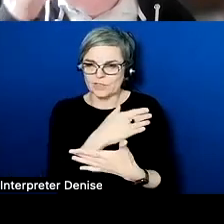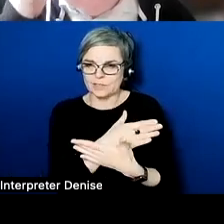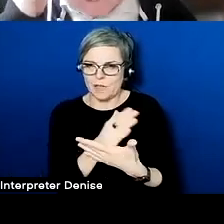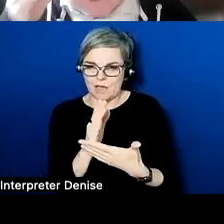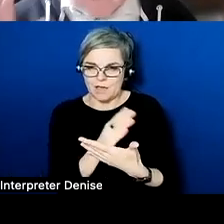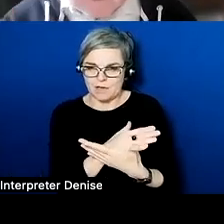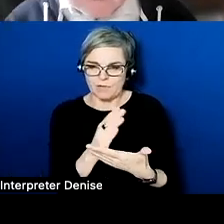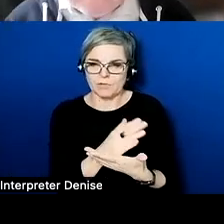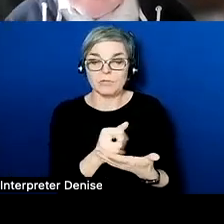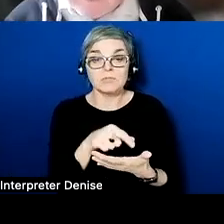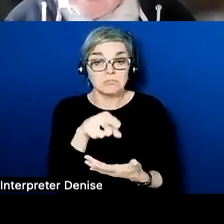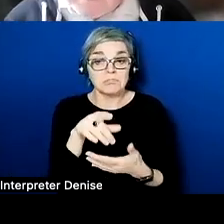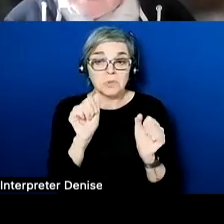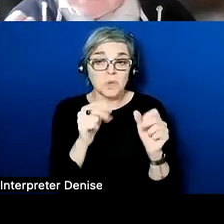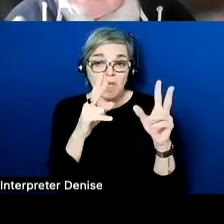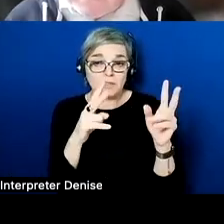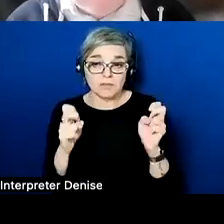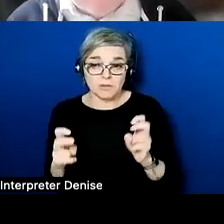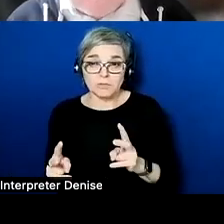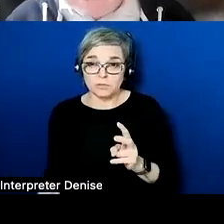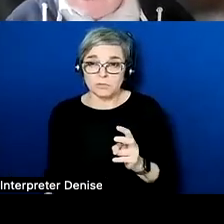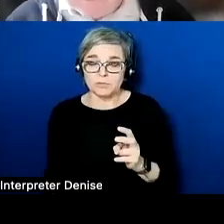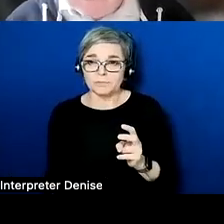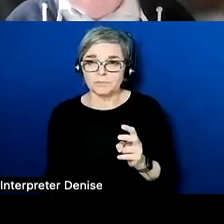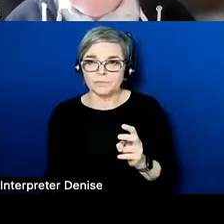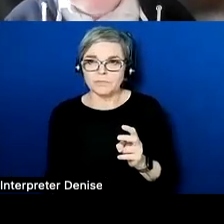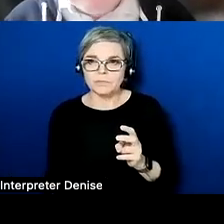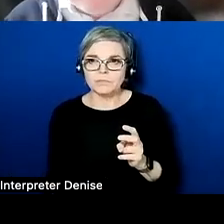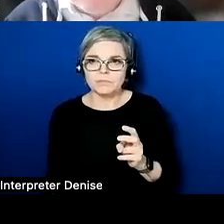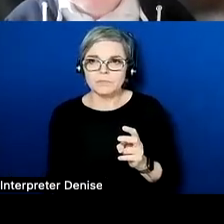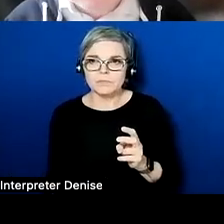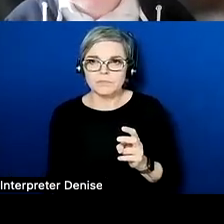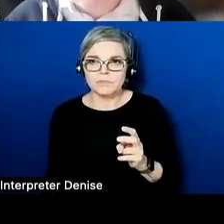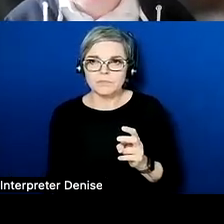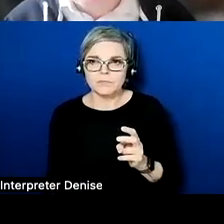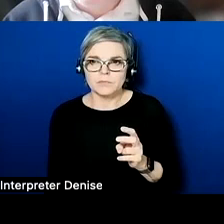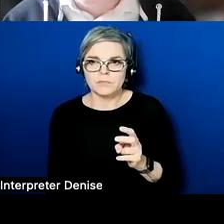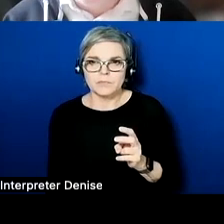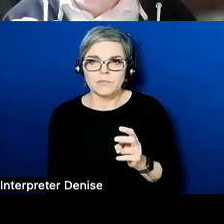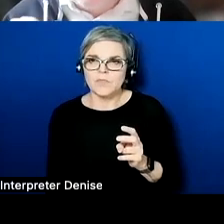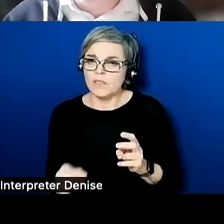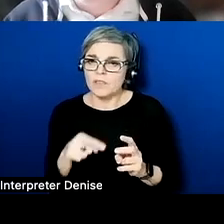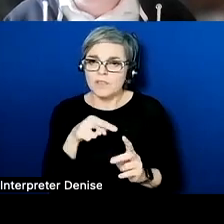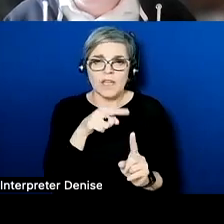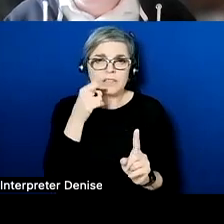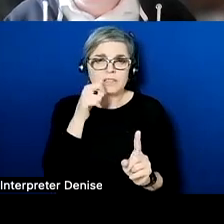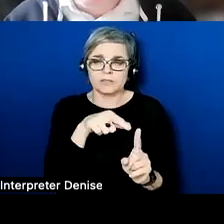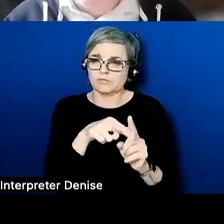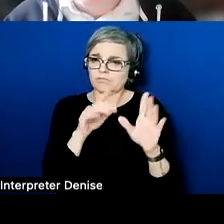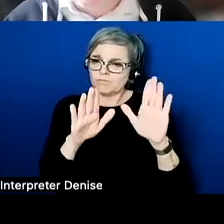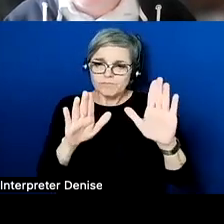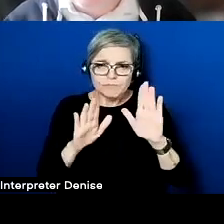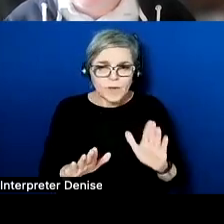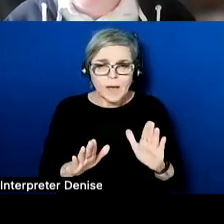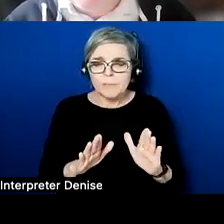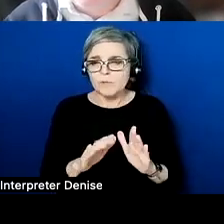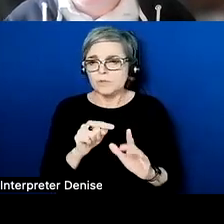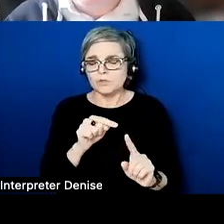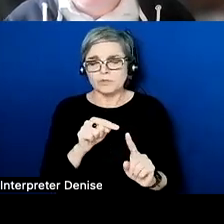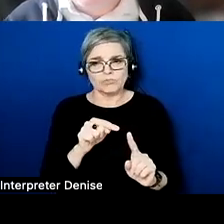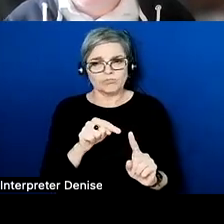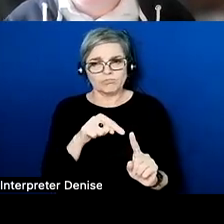downloadable, but it's a fabulous tool for understanding cognitive processing, but